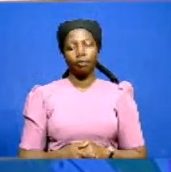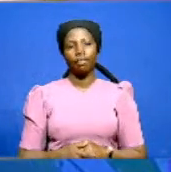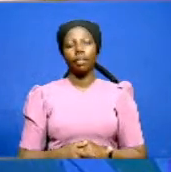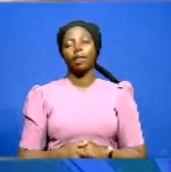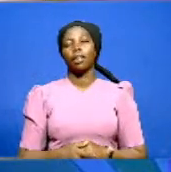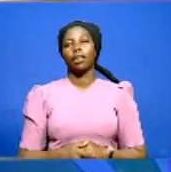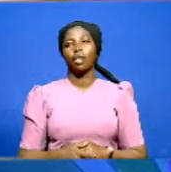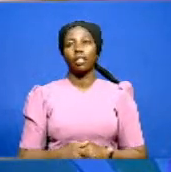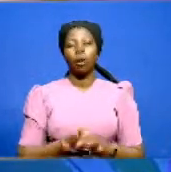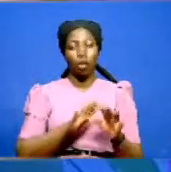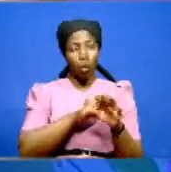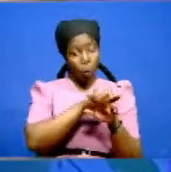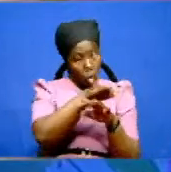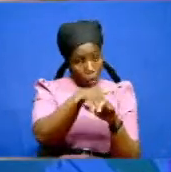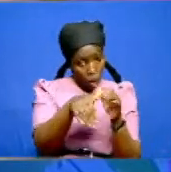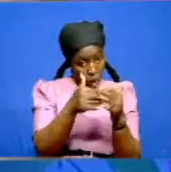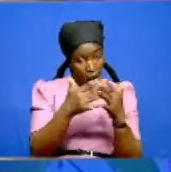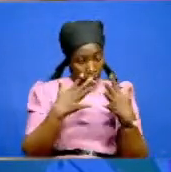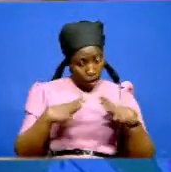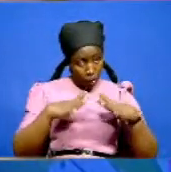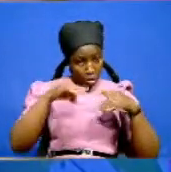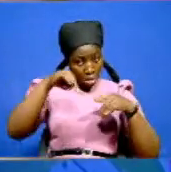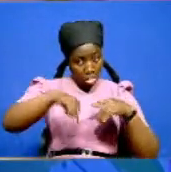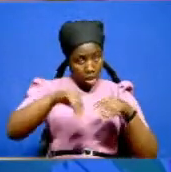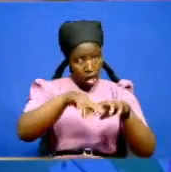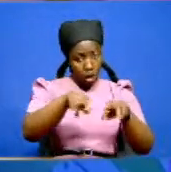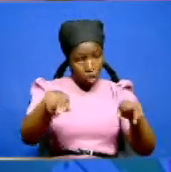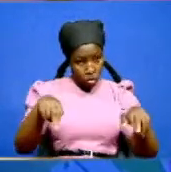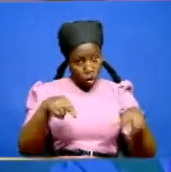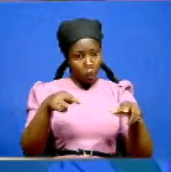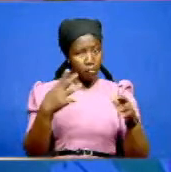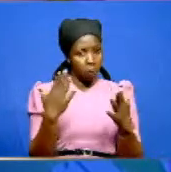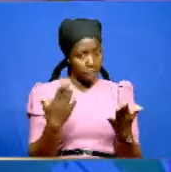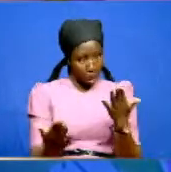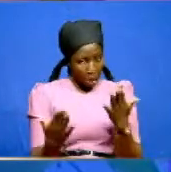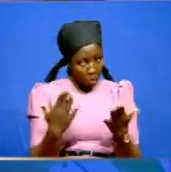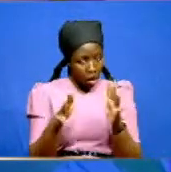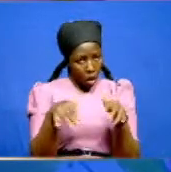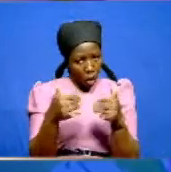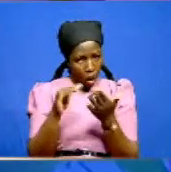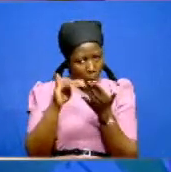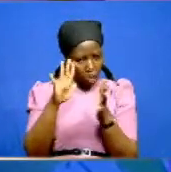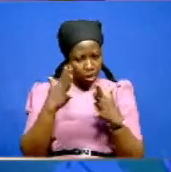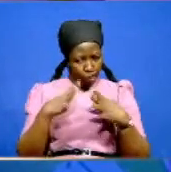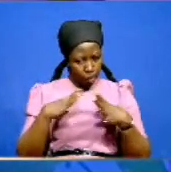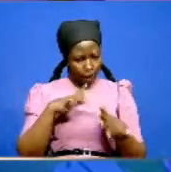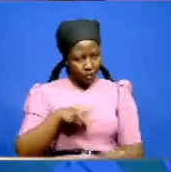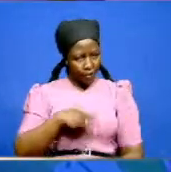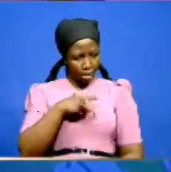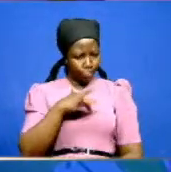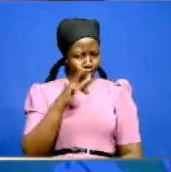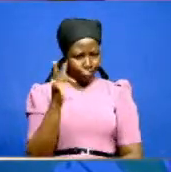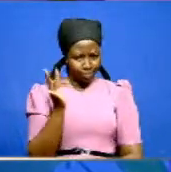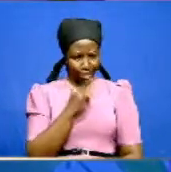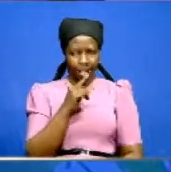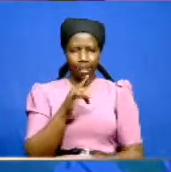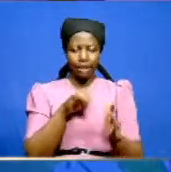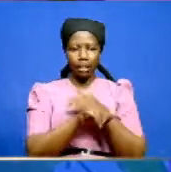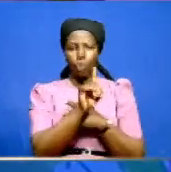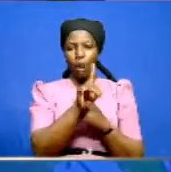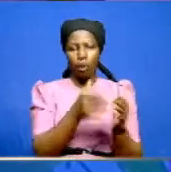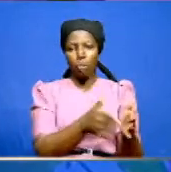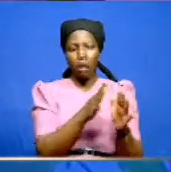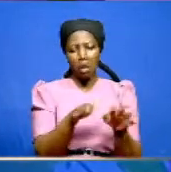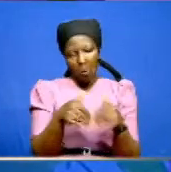Everybody in this room, probably, or the majority of people, were touched in one way or another